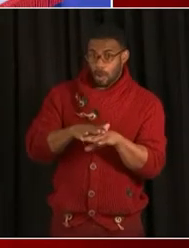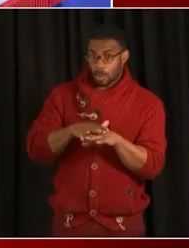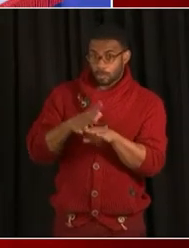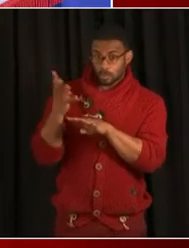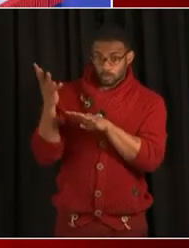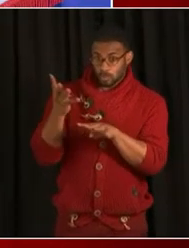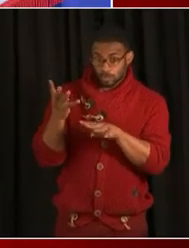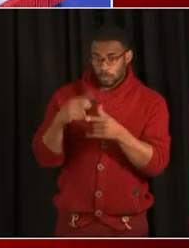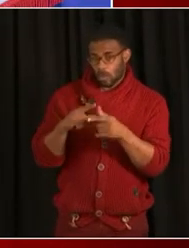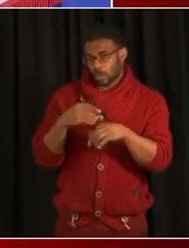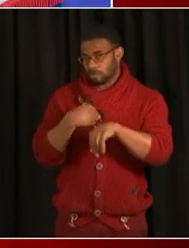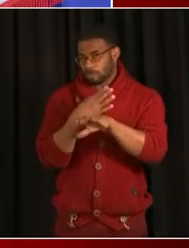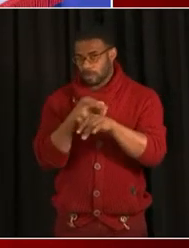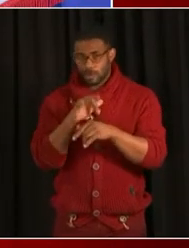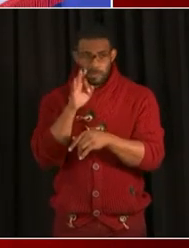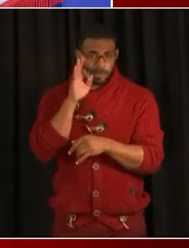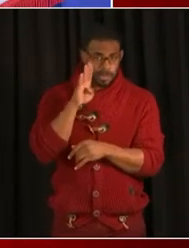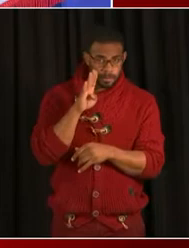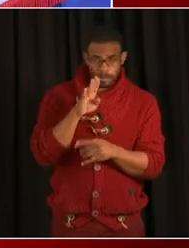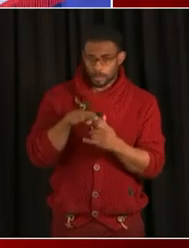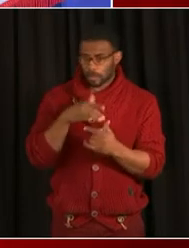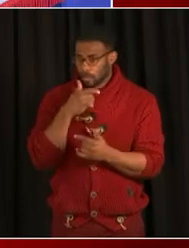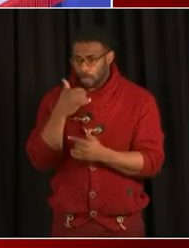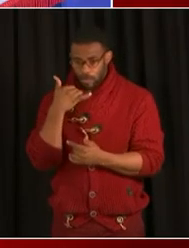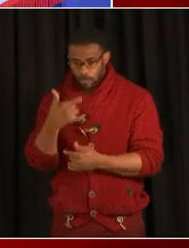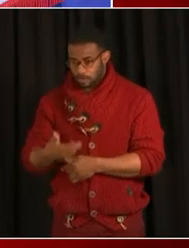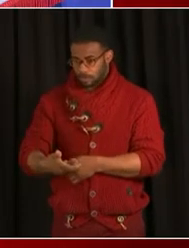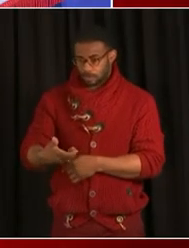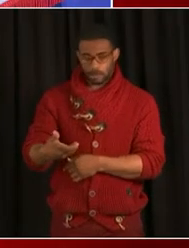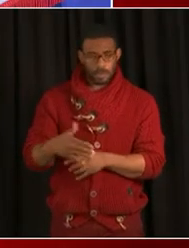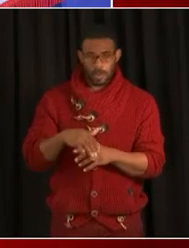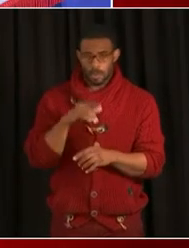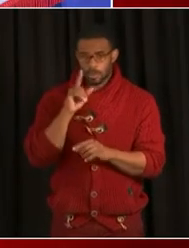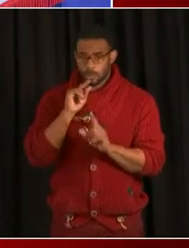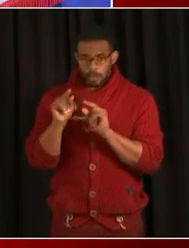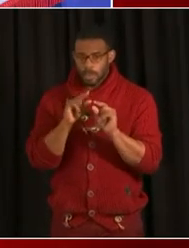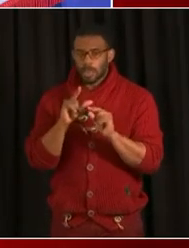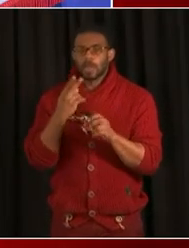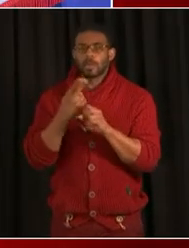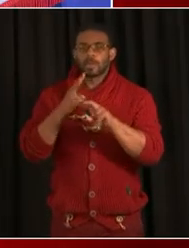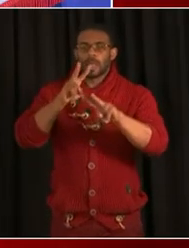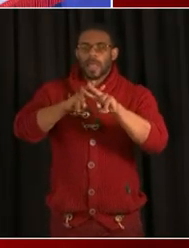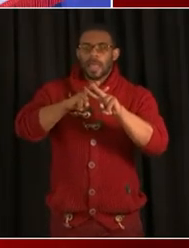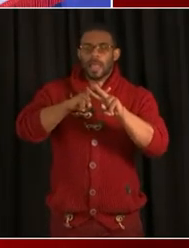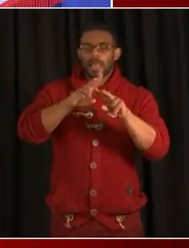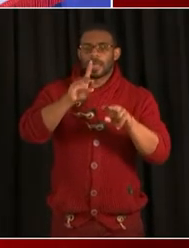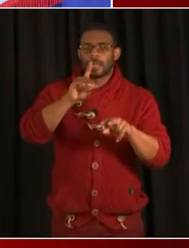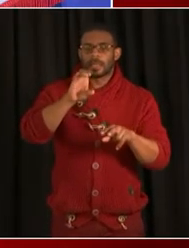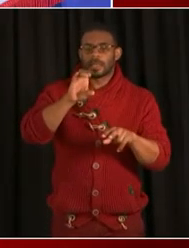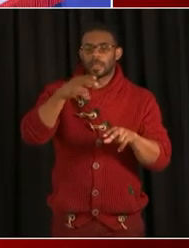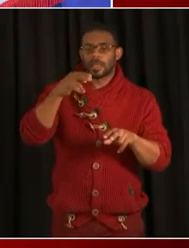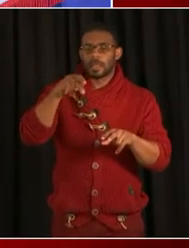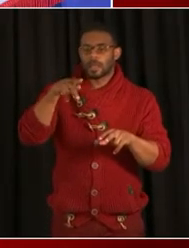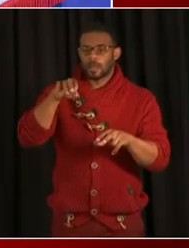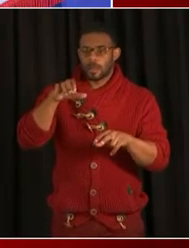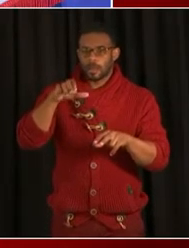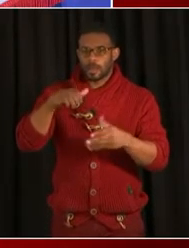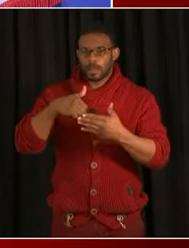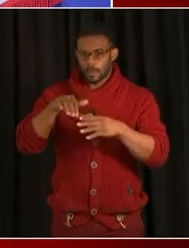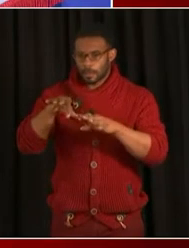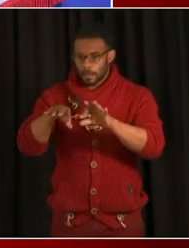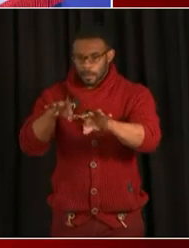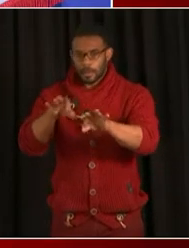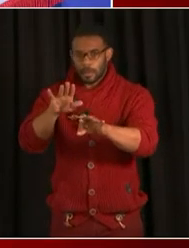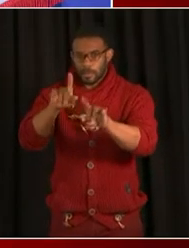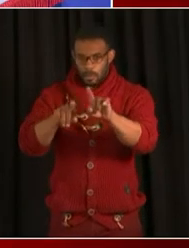on the stream on Facebook, or you're watching us and you're on Twitter, use the hashtag DCHope, and that'll help us pick